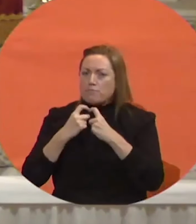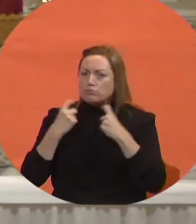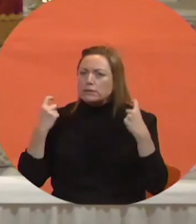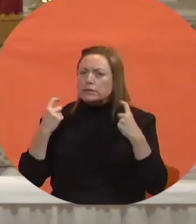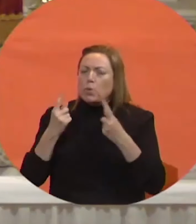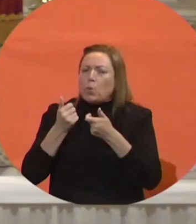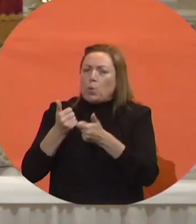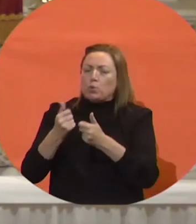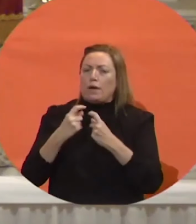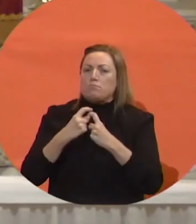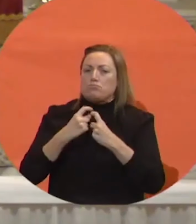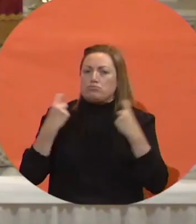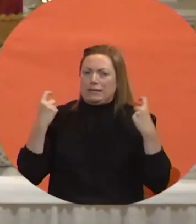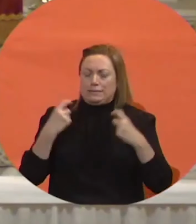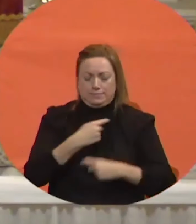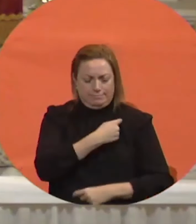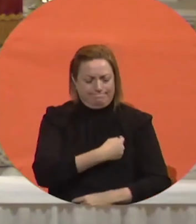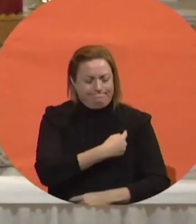people.